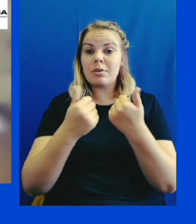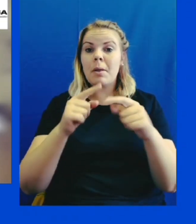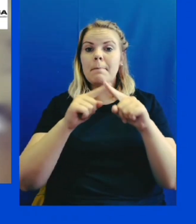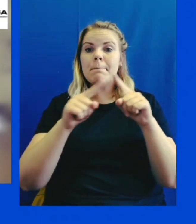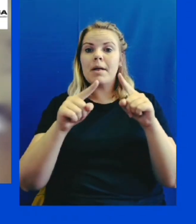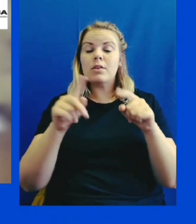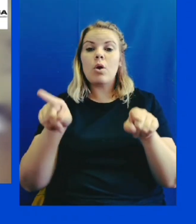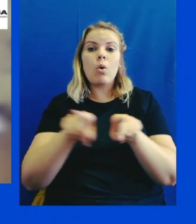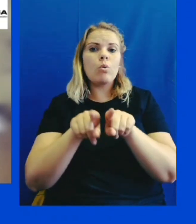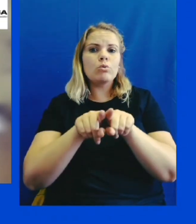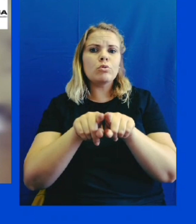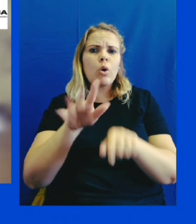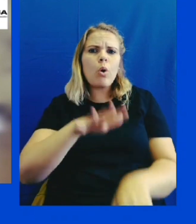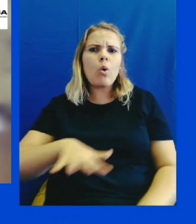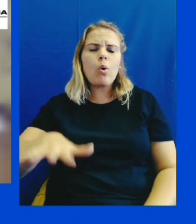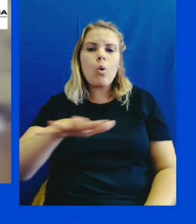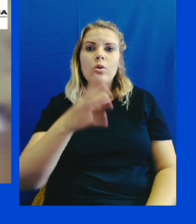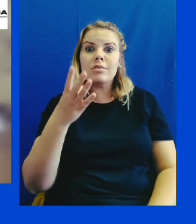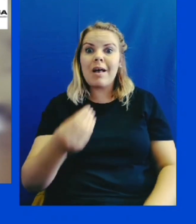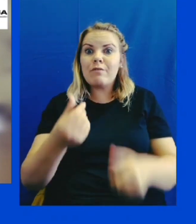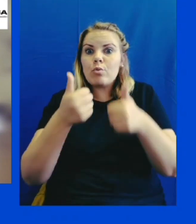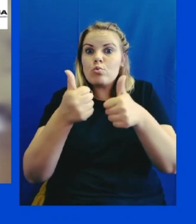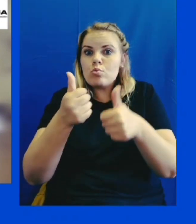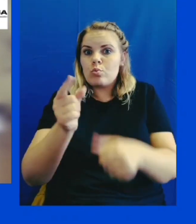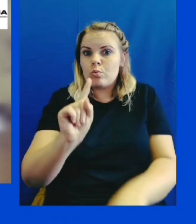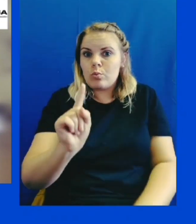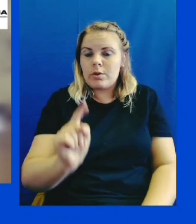course's greatest defense is?